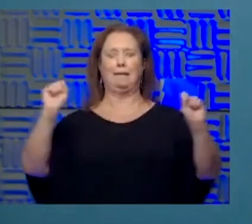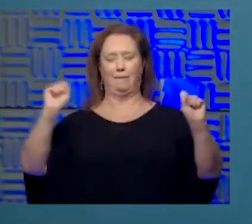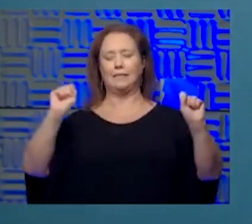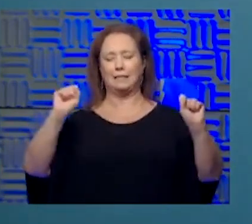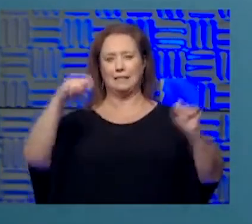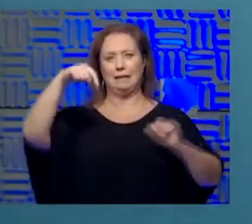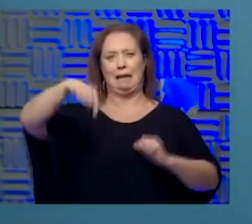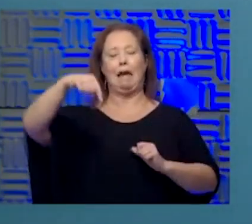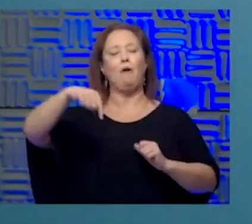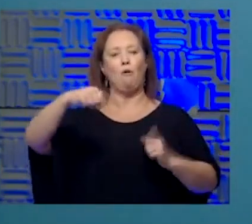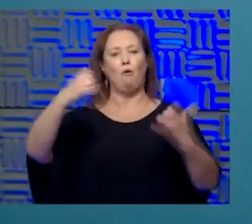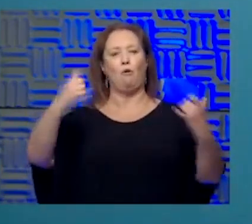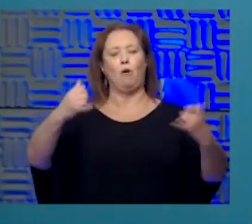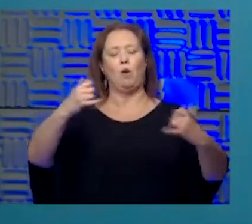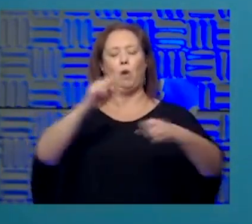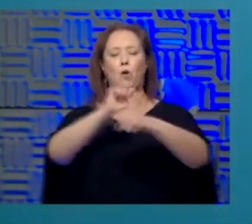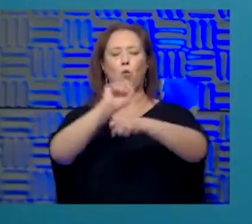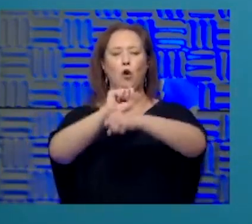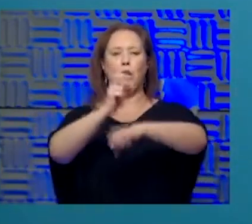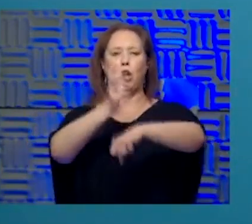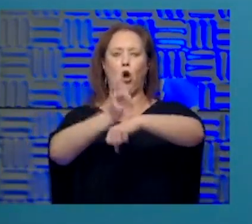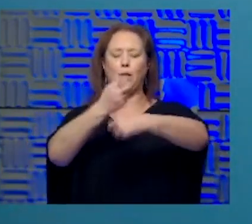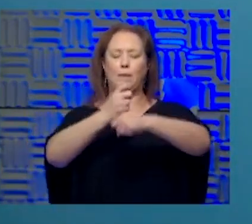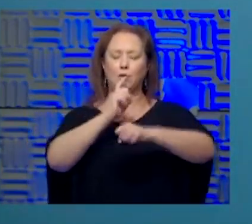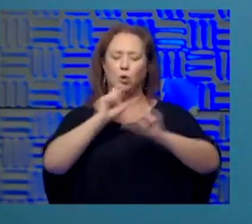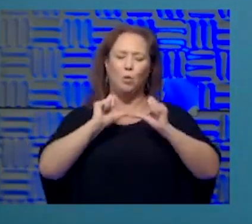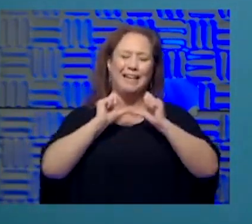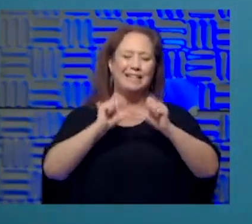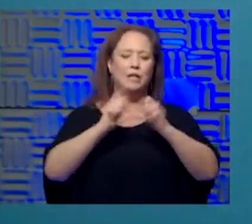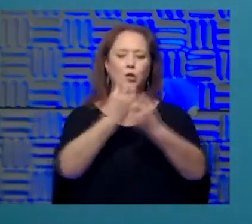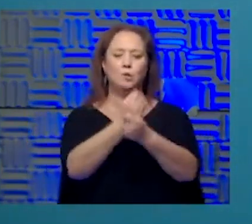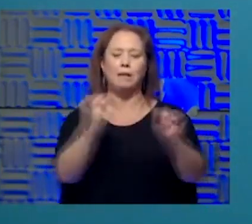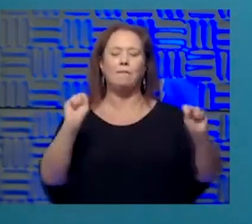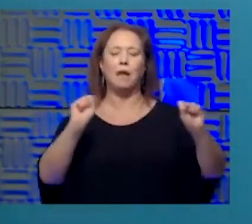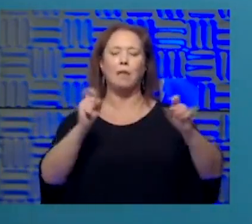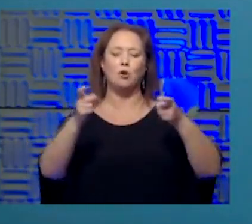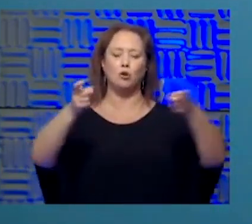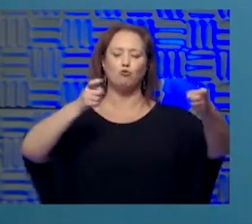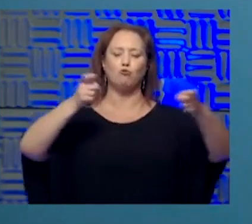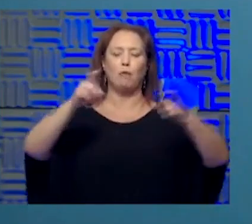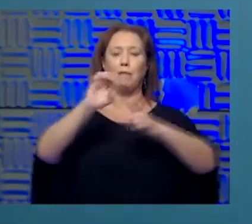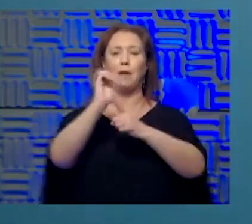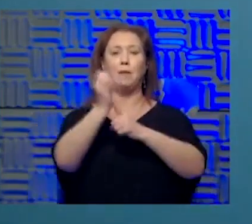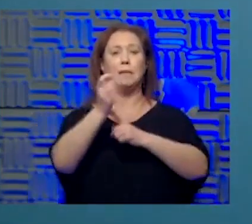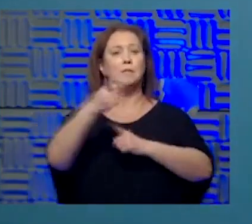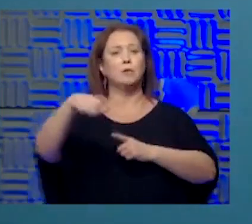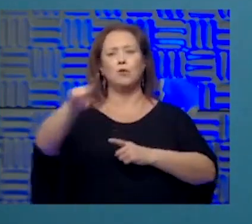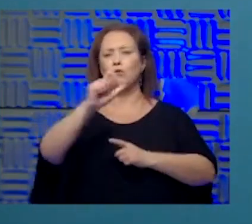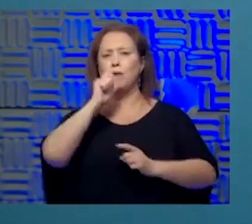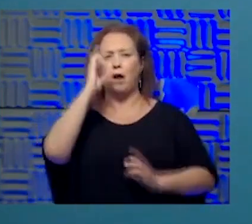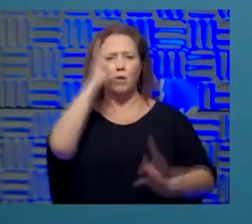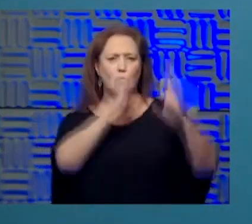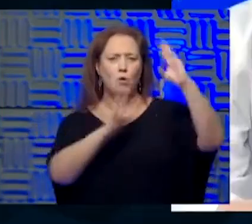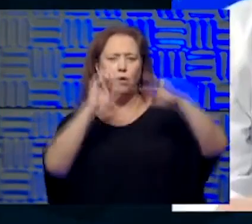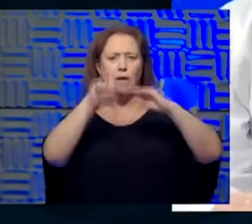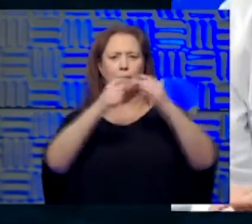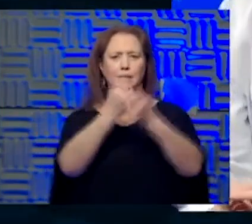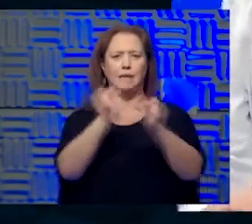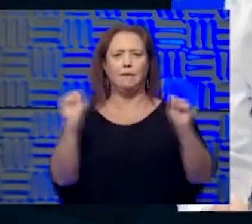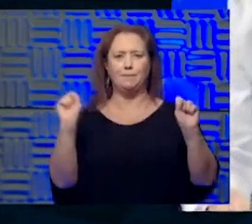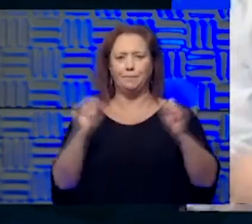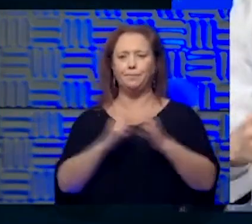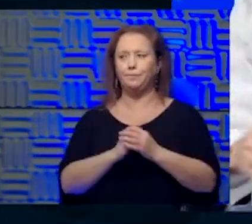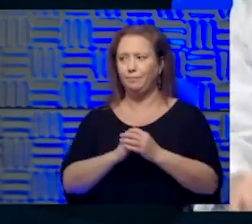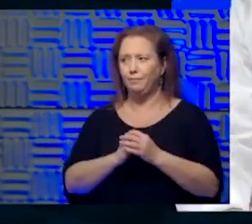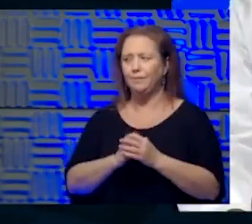working diligently to make sure these locations are safe and controlled environments so that donors don't have to worry about it. Yeah, and I saw you shake your head